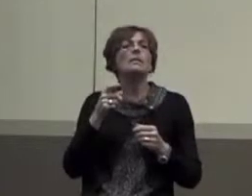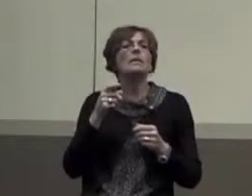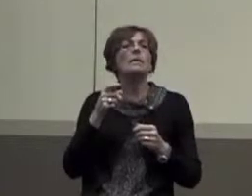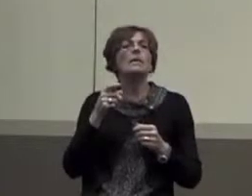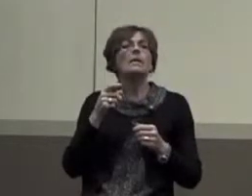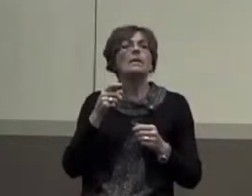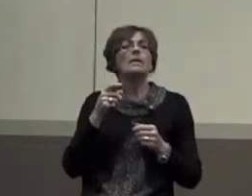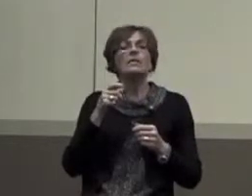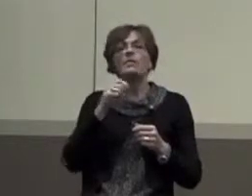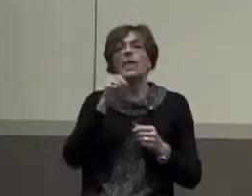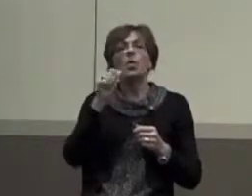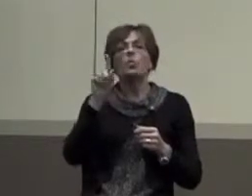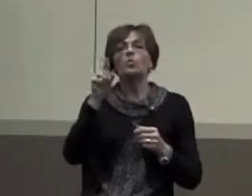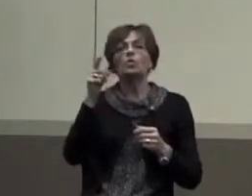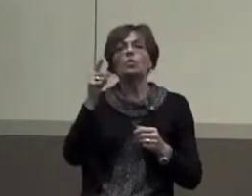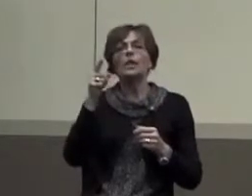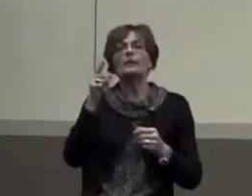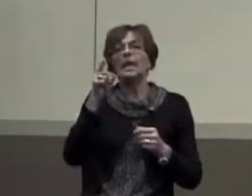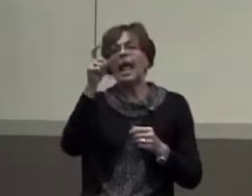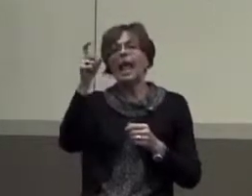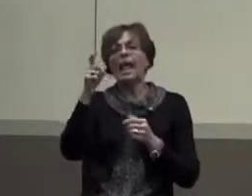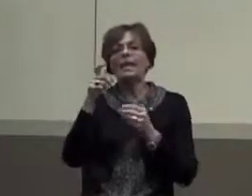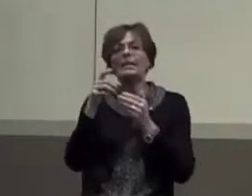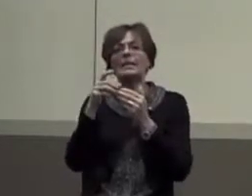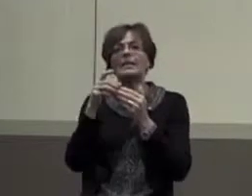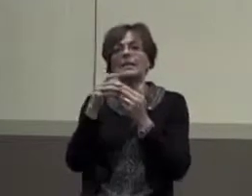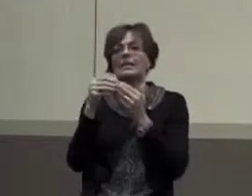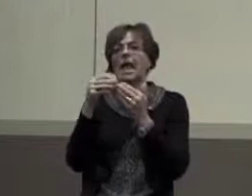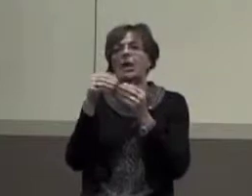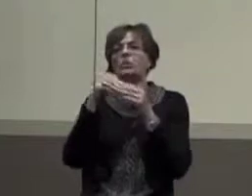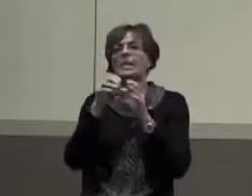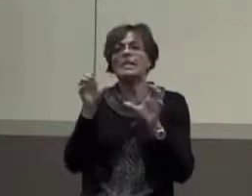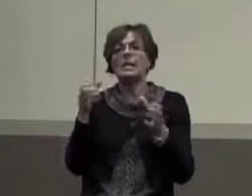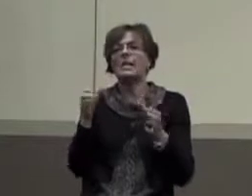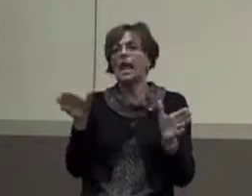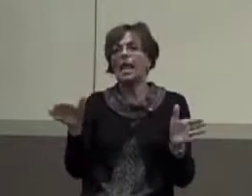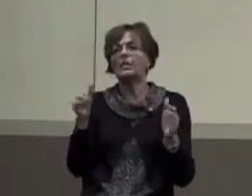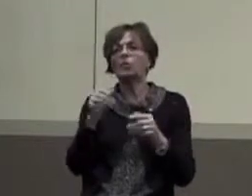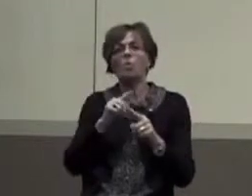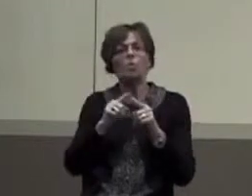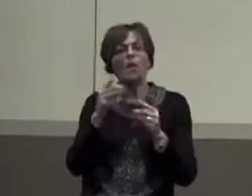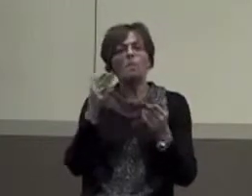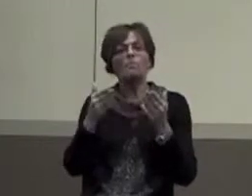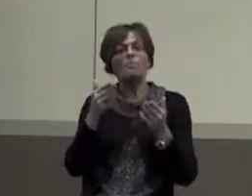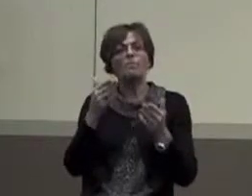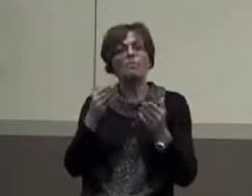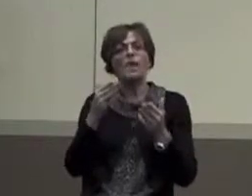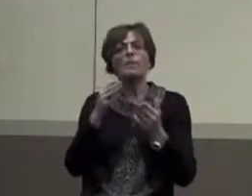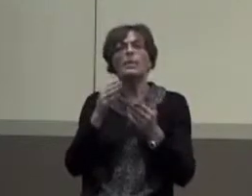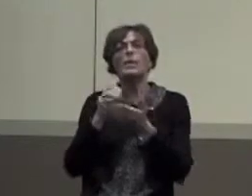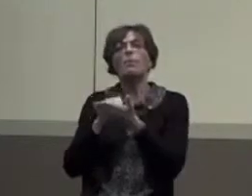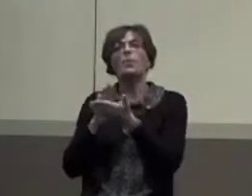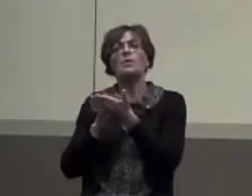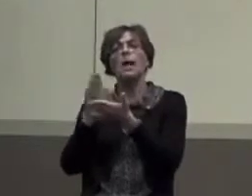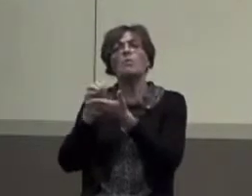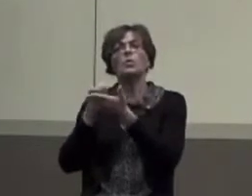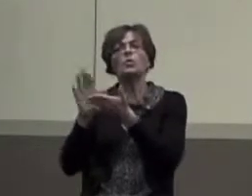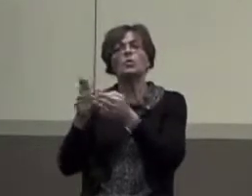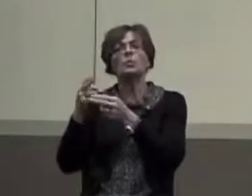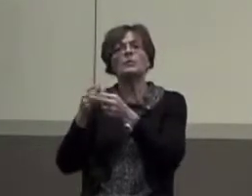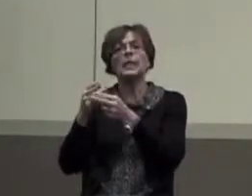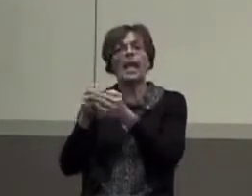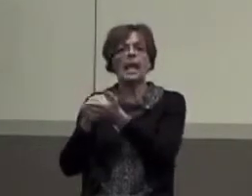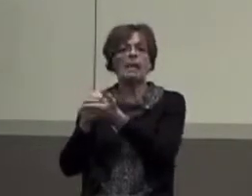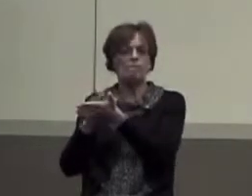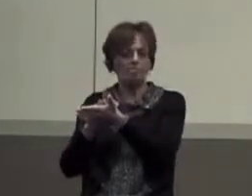it to the students, their dollars or whatever, they don't hand it to them in the classroom, but they might write the student's name on it and put it in their pocket and give it to the student later when they see